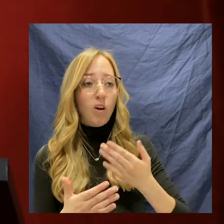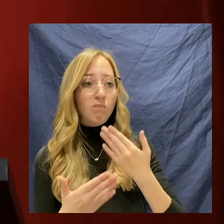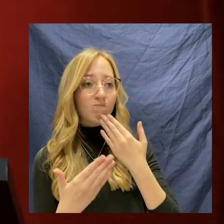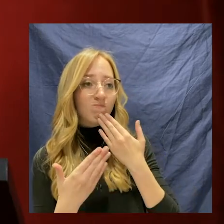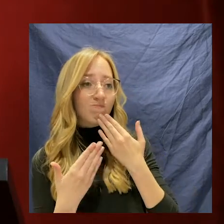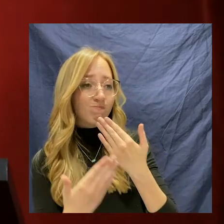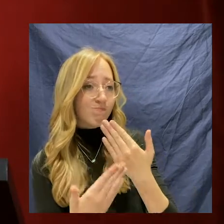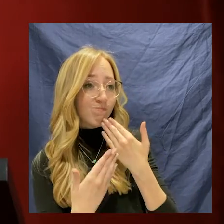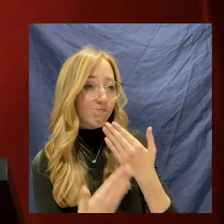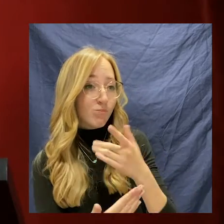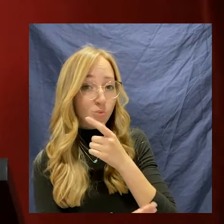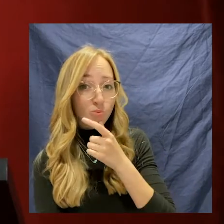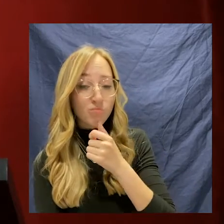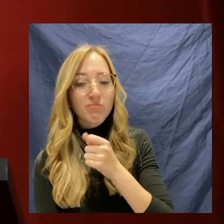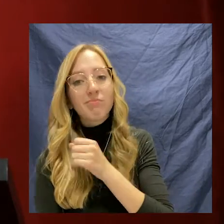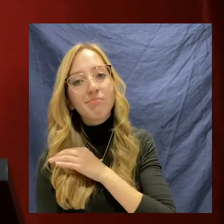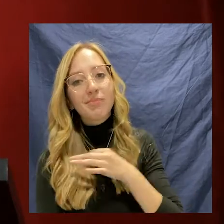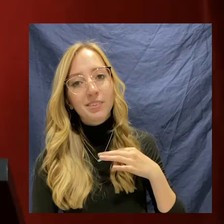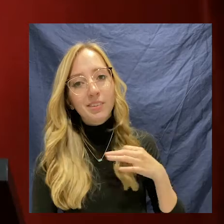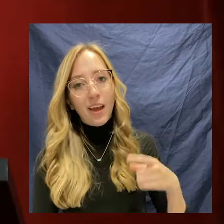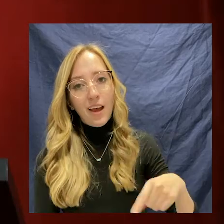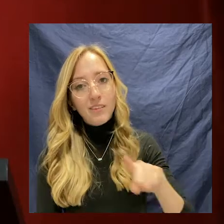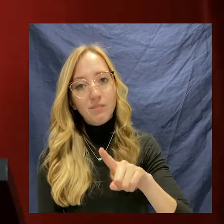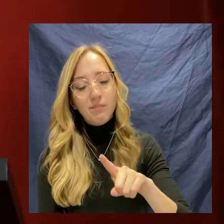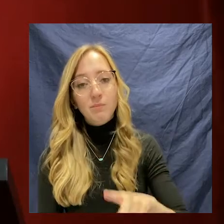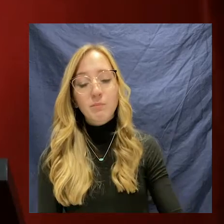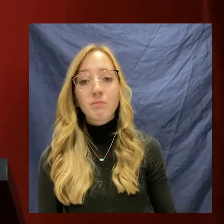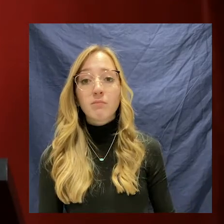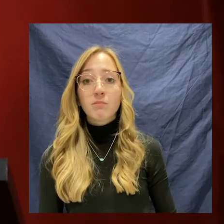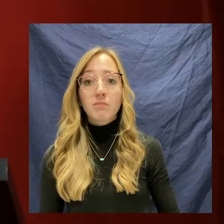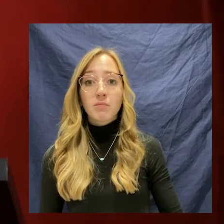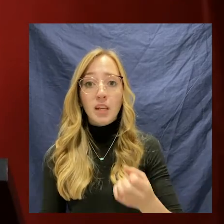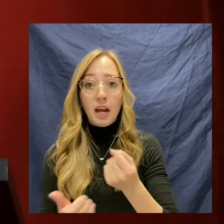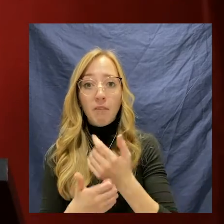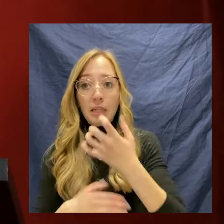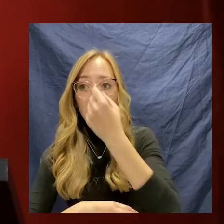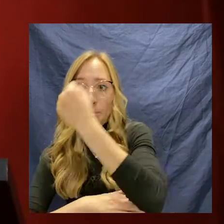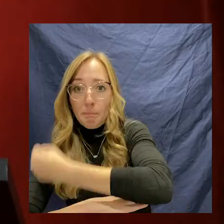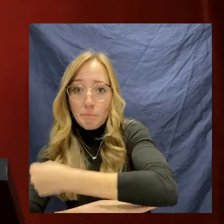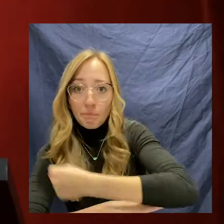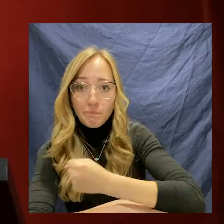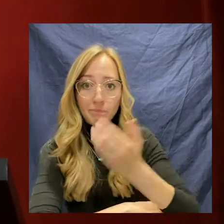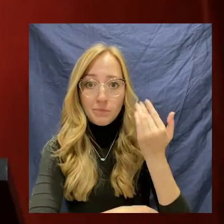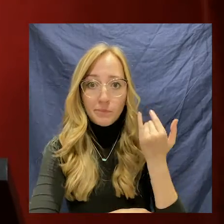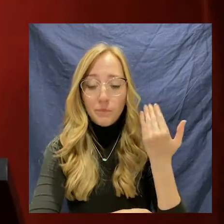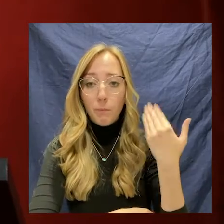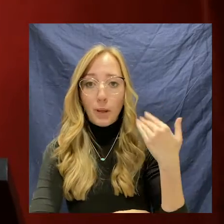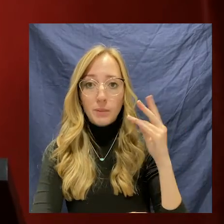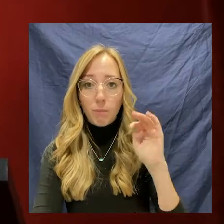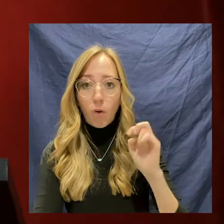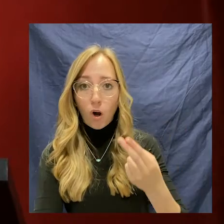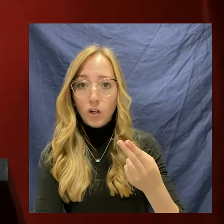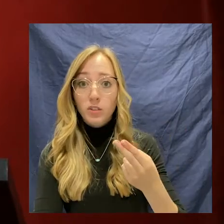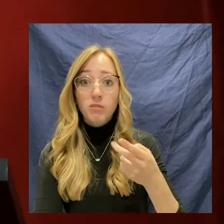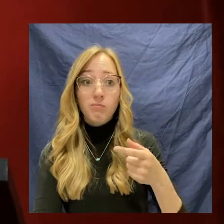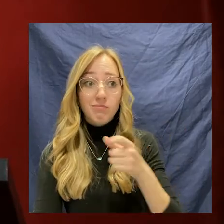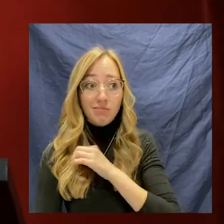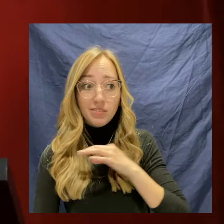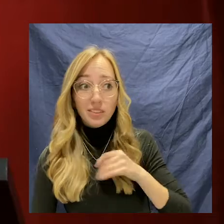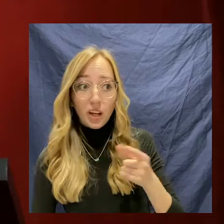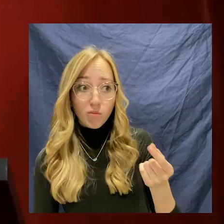the staff of Vera House. Within days of everything shutting down last March, the staff worked